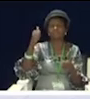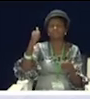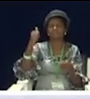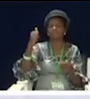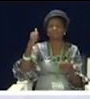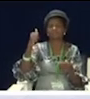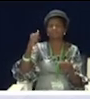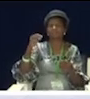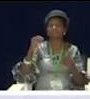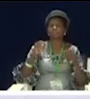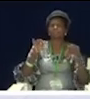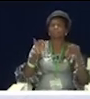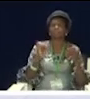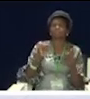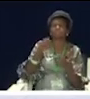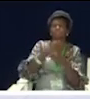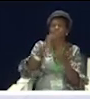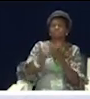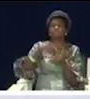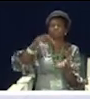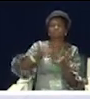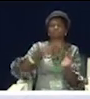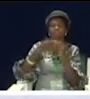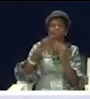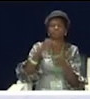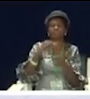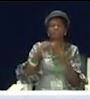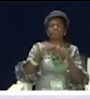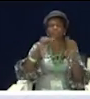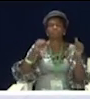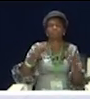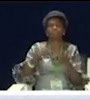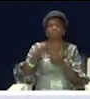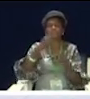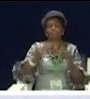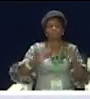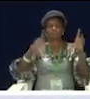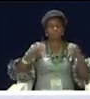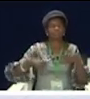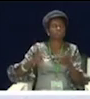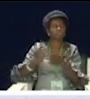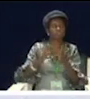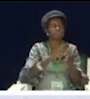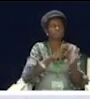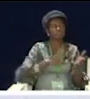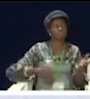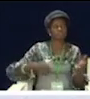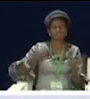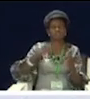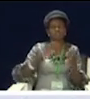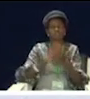before the altar to come and surrender your life to Jesus Christ. And believe me honestly, there will